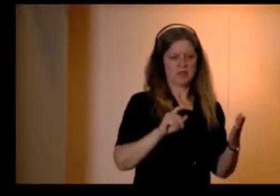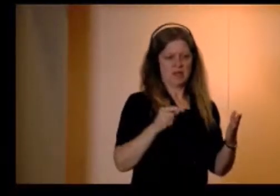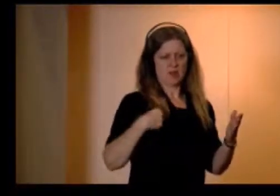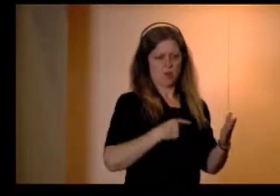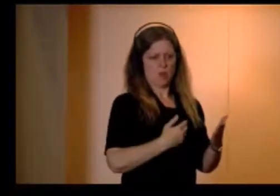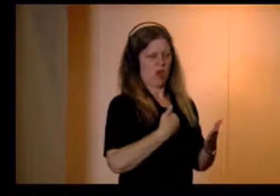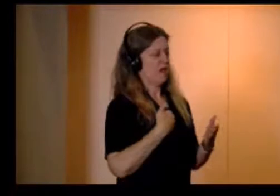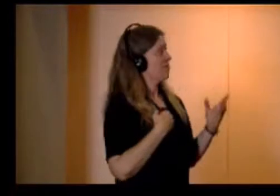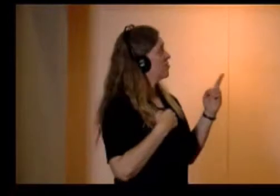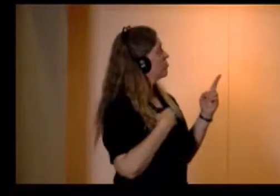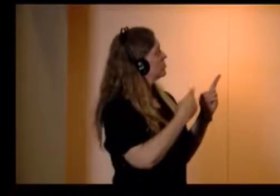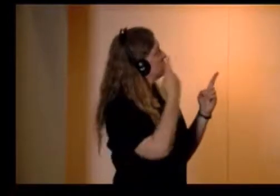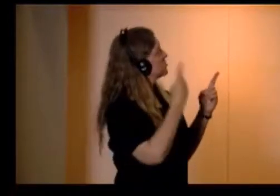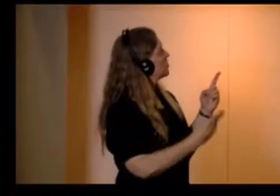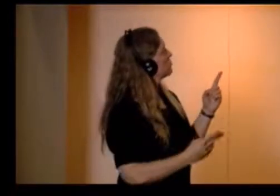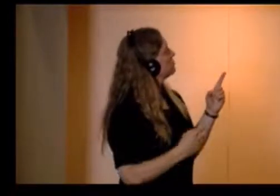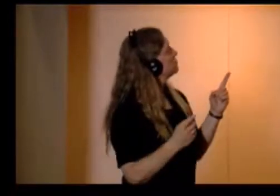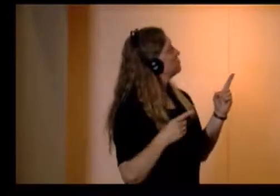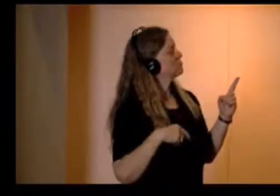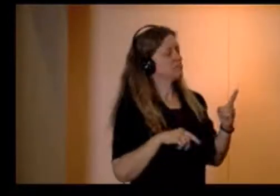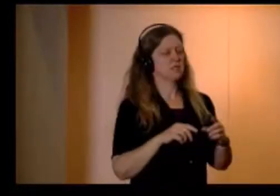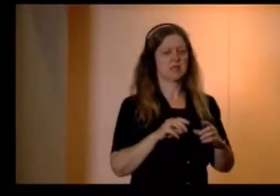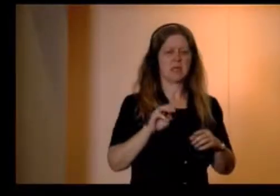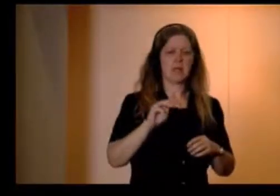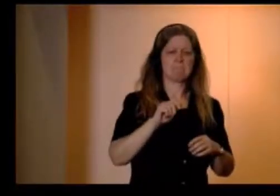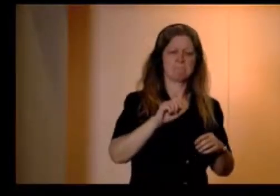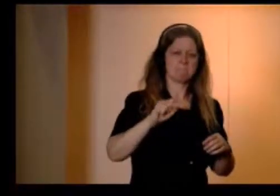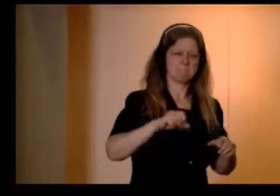3D projects, which is mostly what we're talking about in this